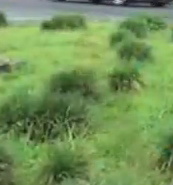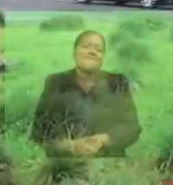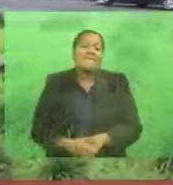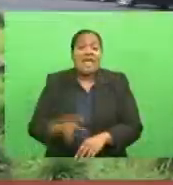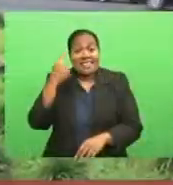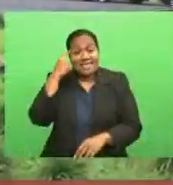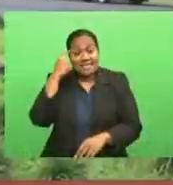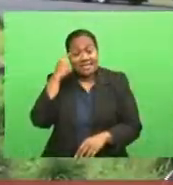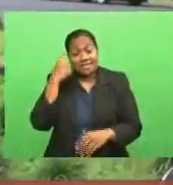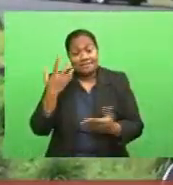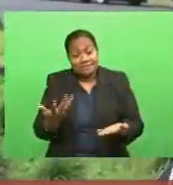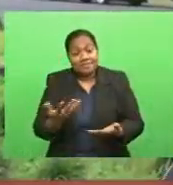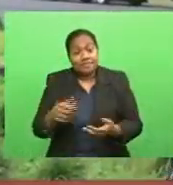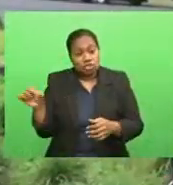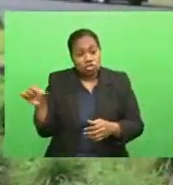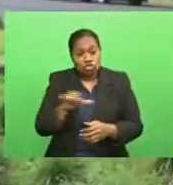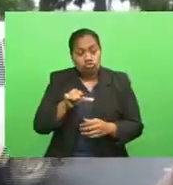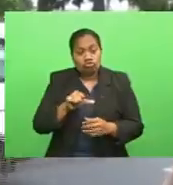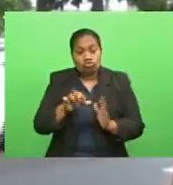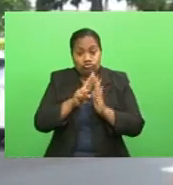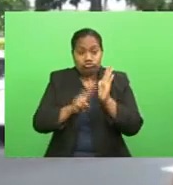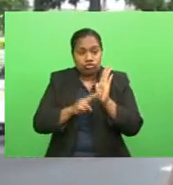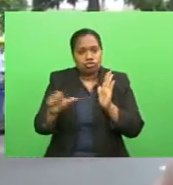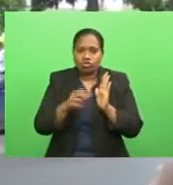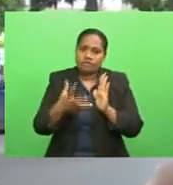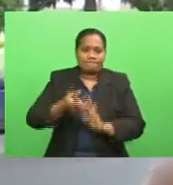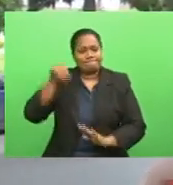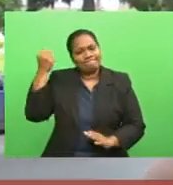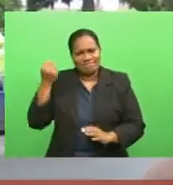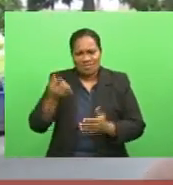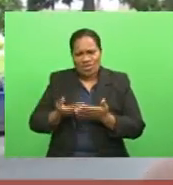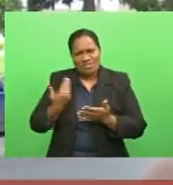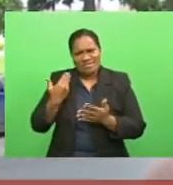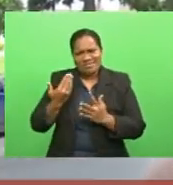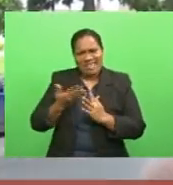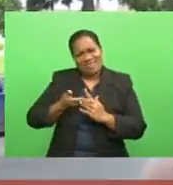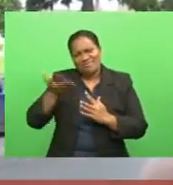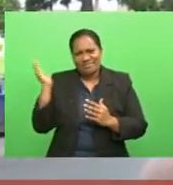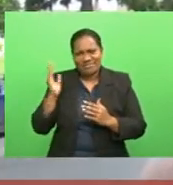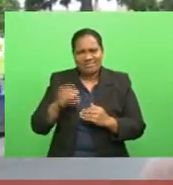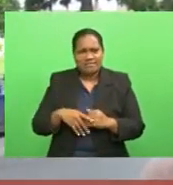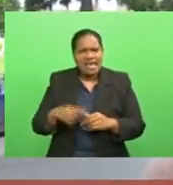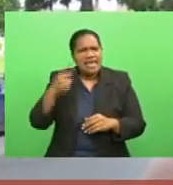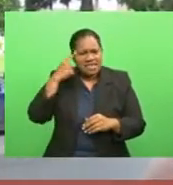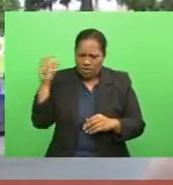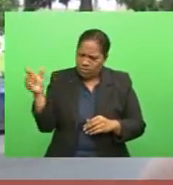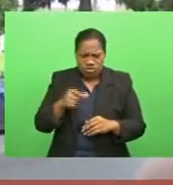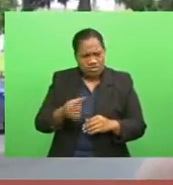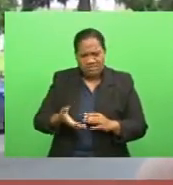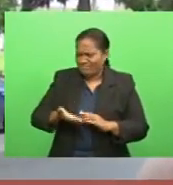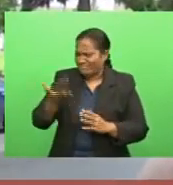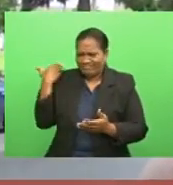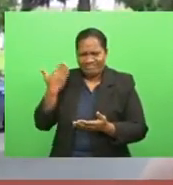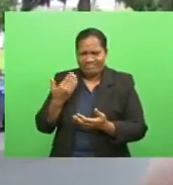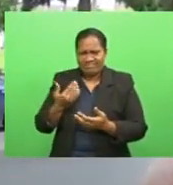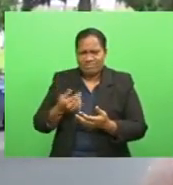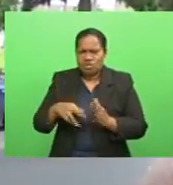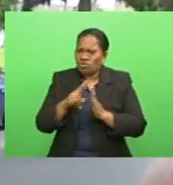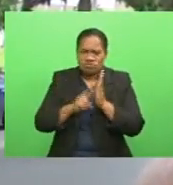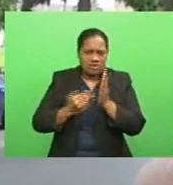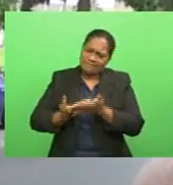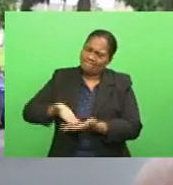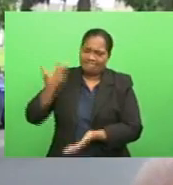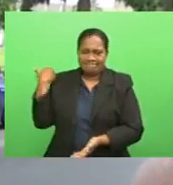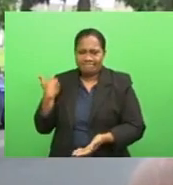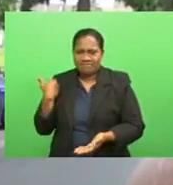I think it should be lifted. Yes, I think it should be taken away for good because it has prevented us from doing a